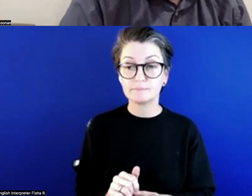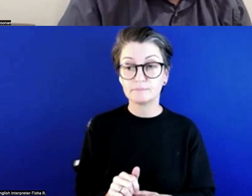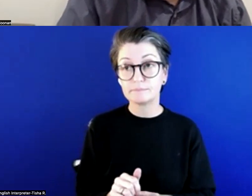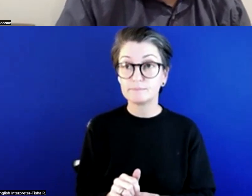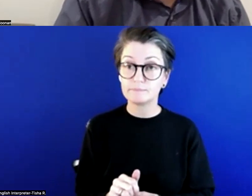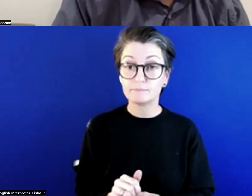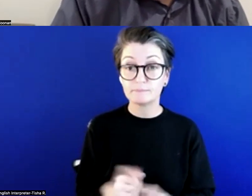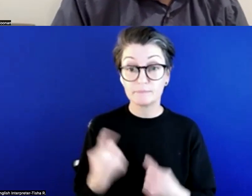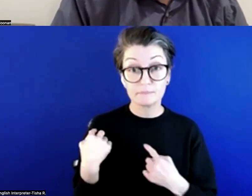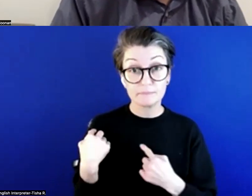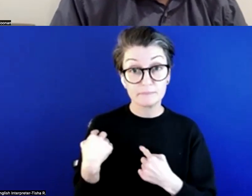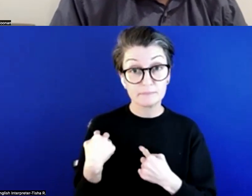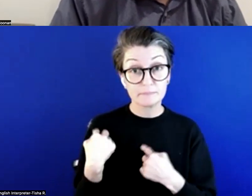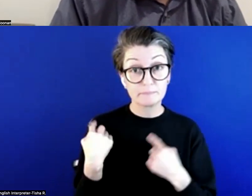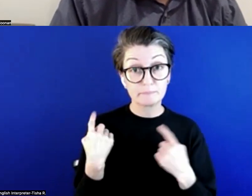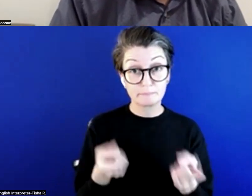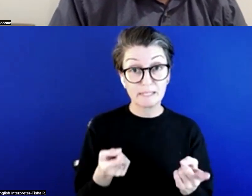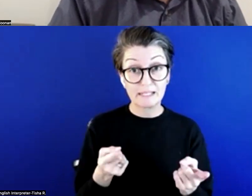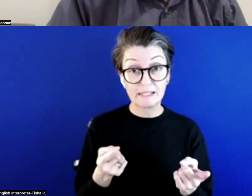been a very